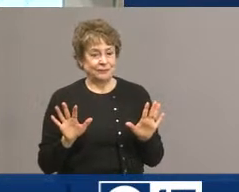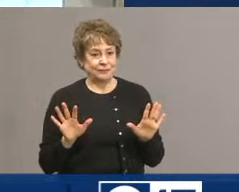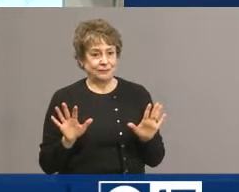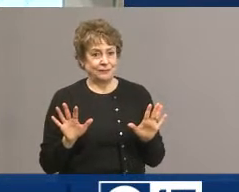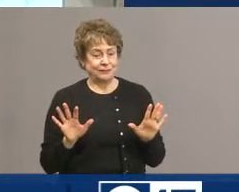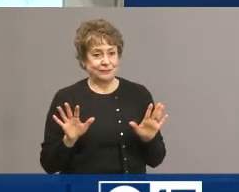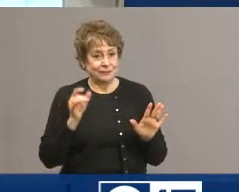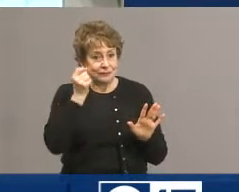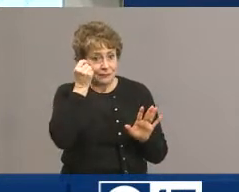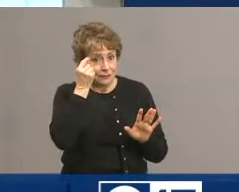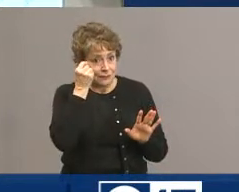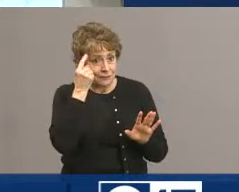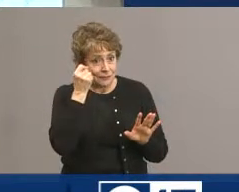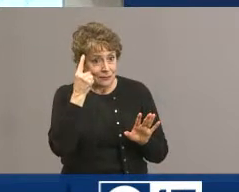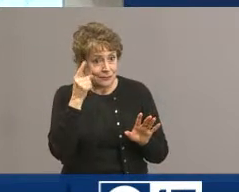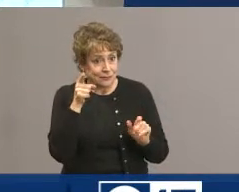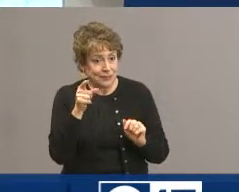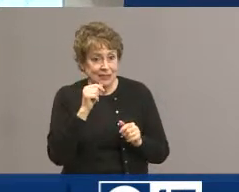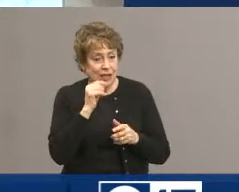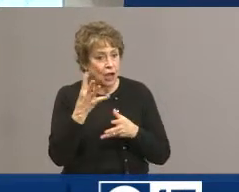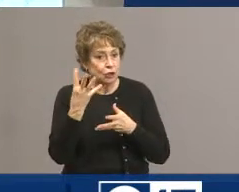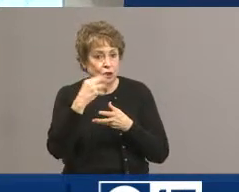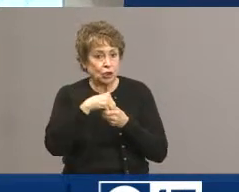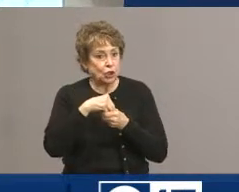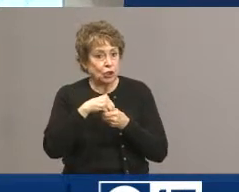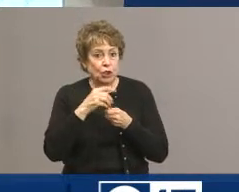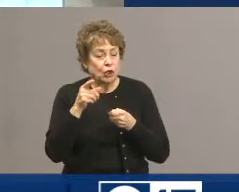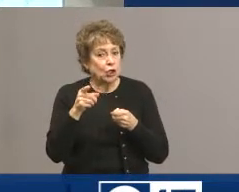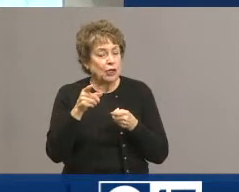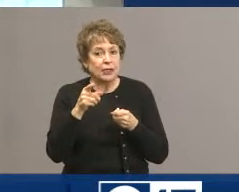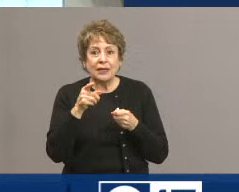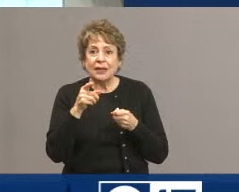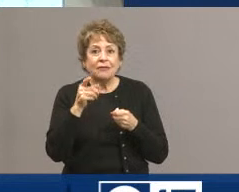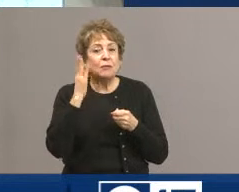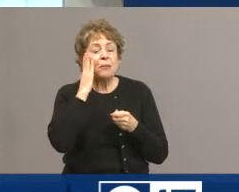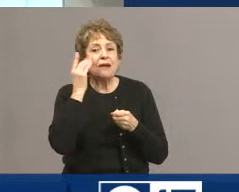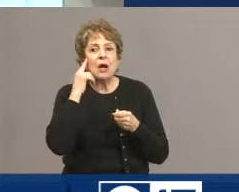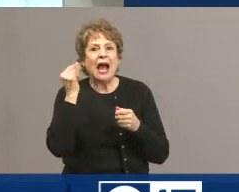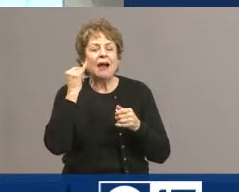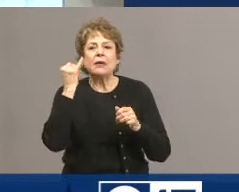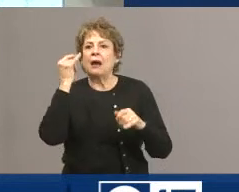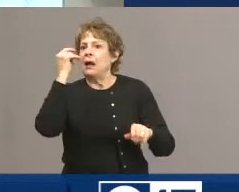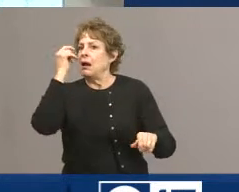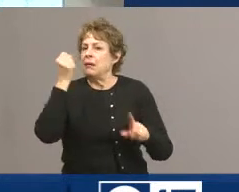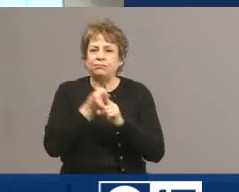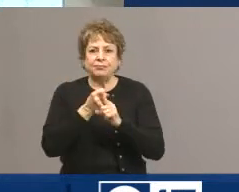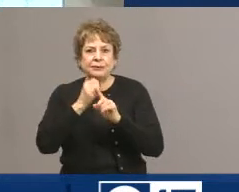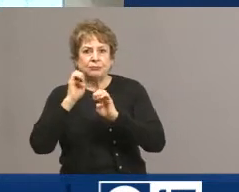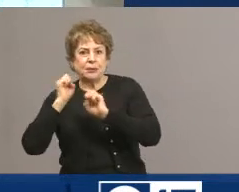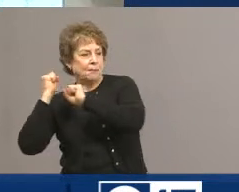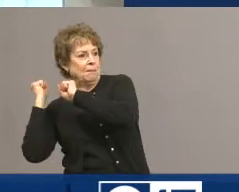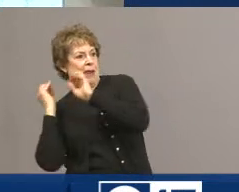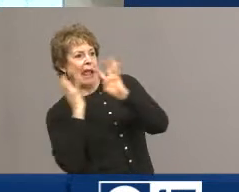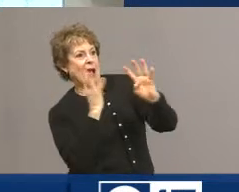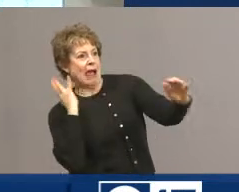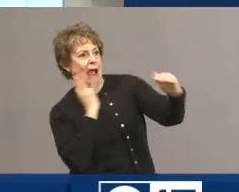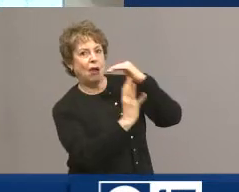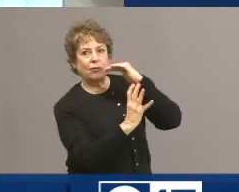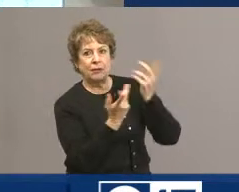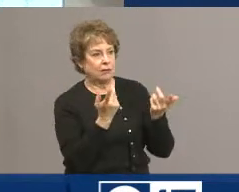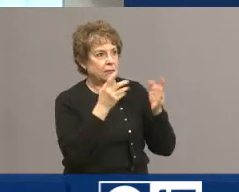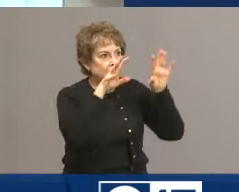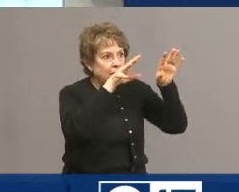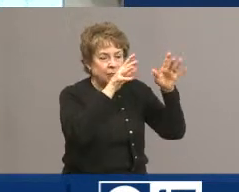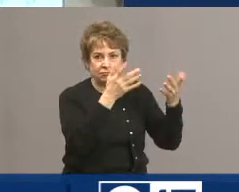necessary. This is just our current hospital capacity without factoring in surge